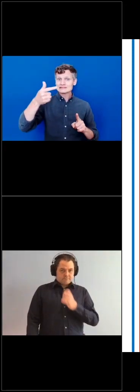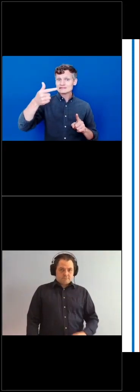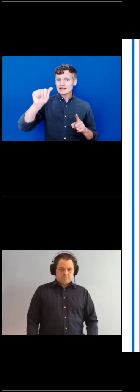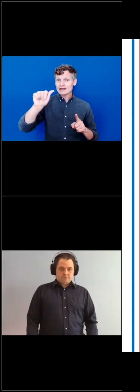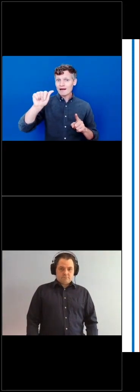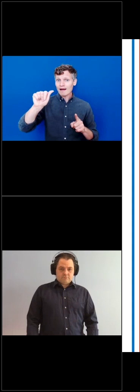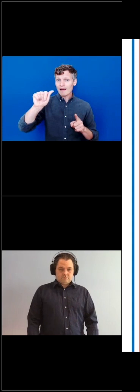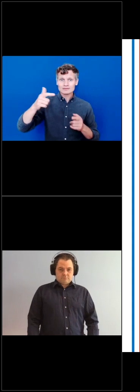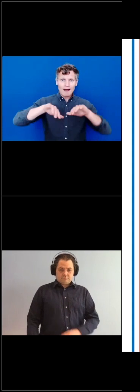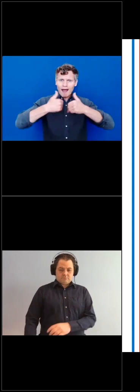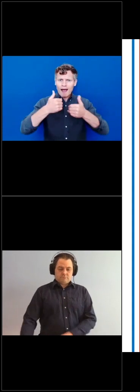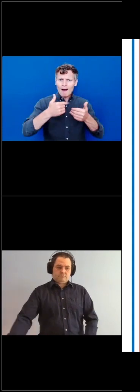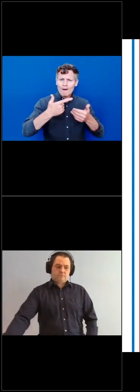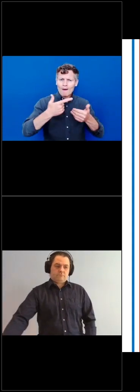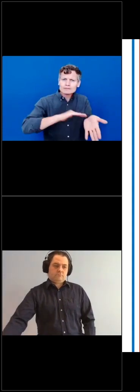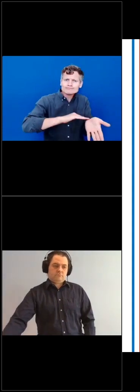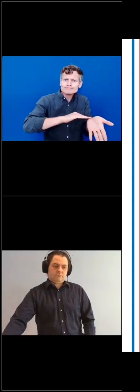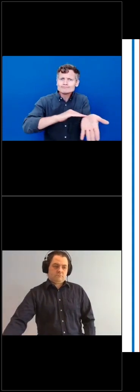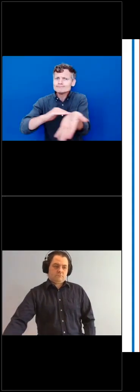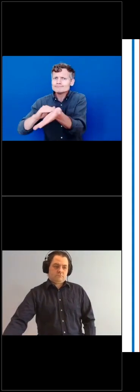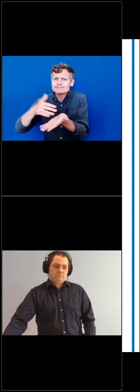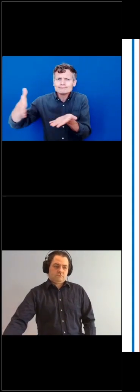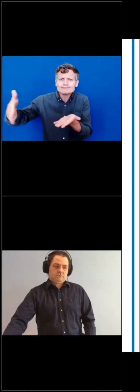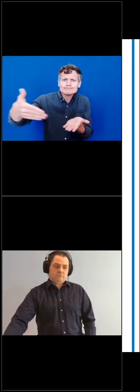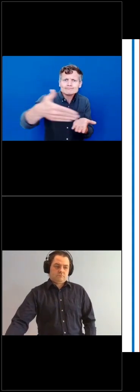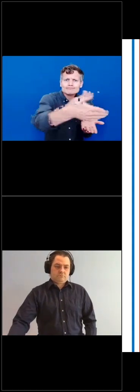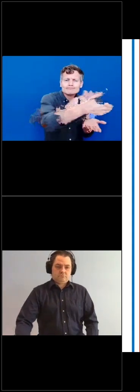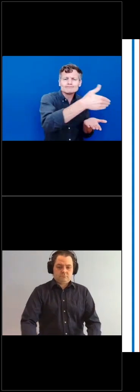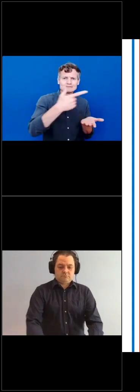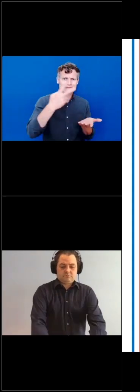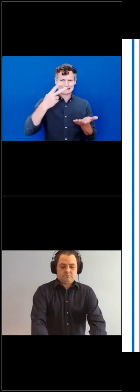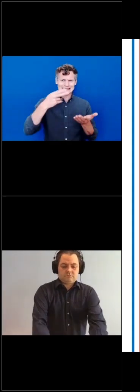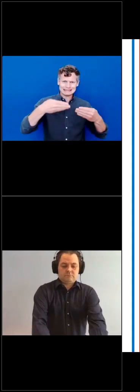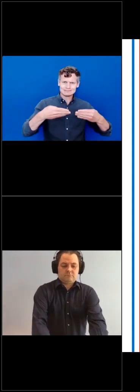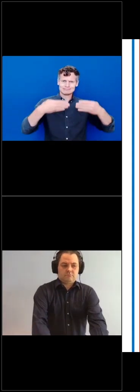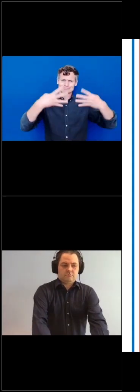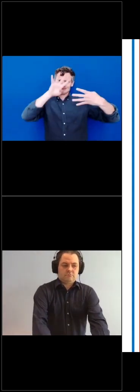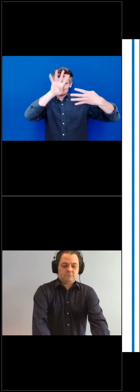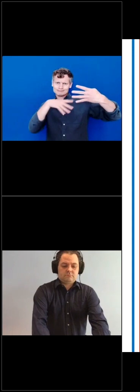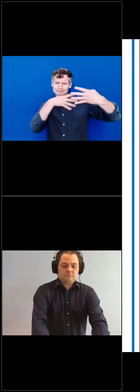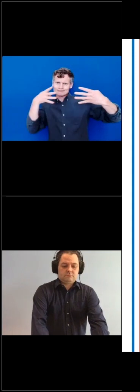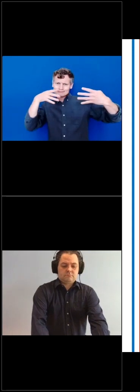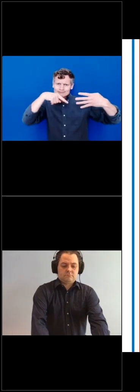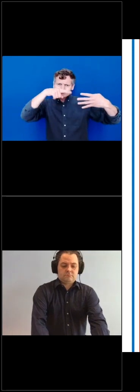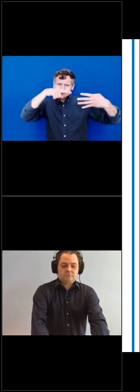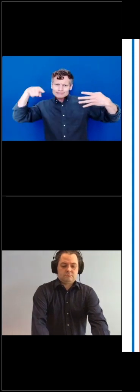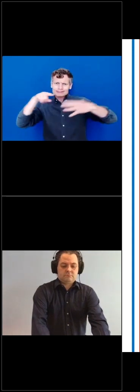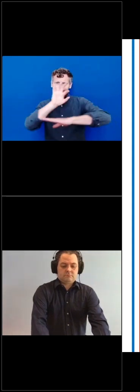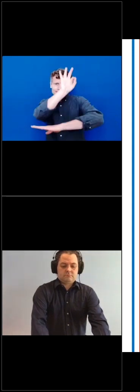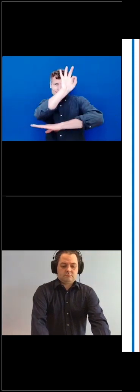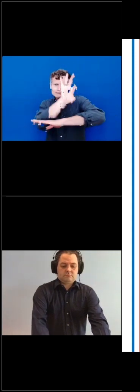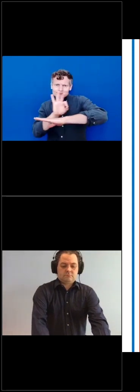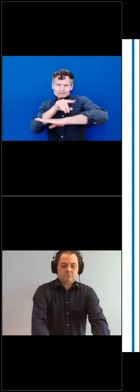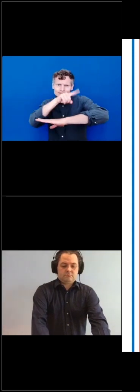I want to briefly highlight the importance of data on persons with disabilities, like the